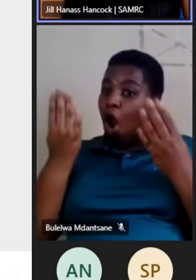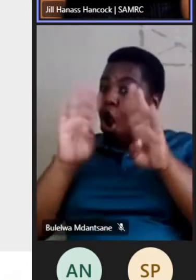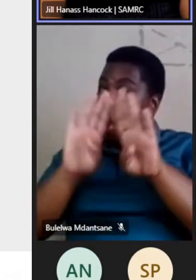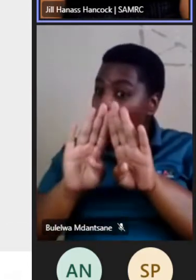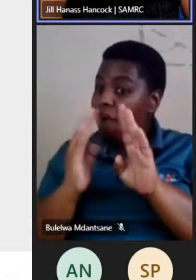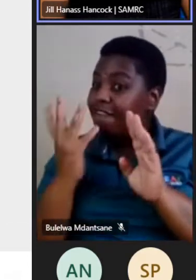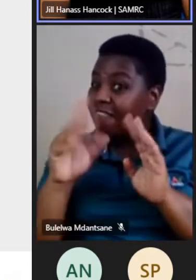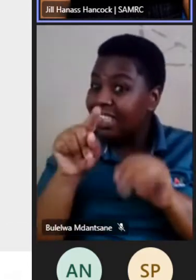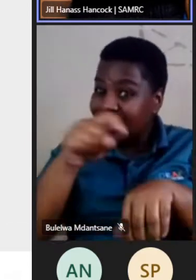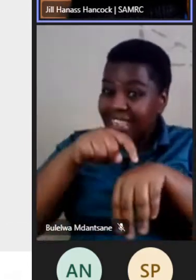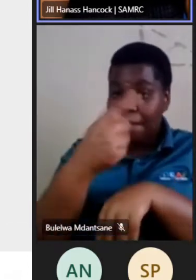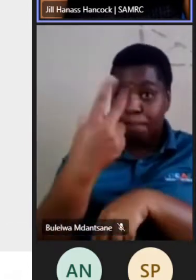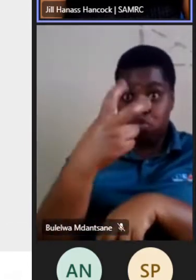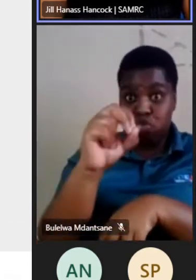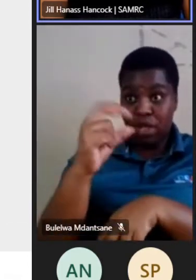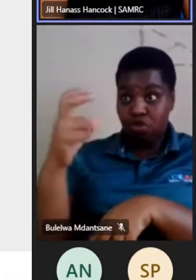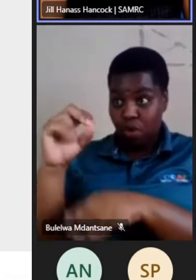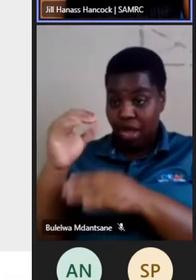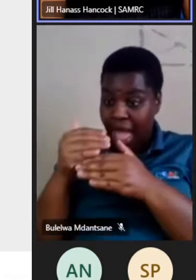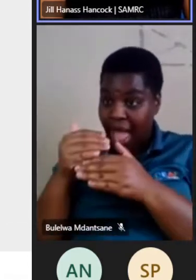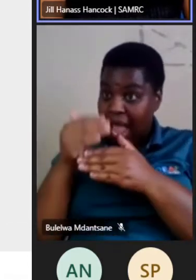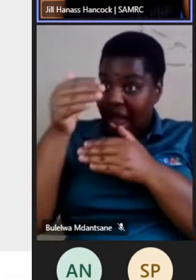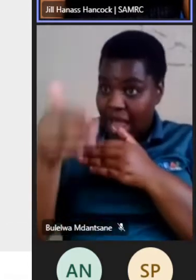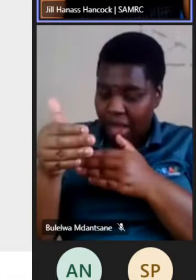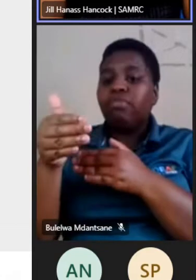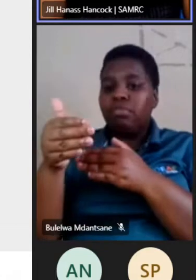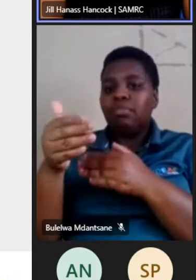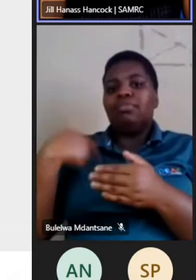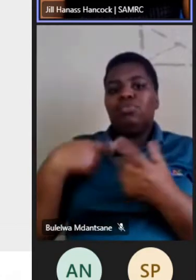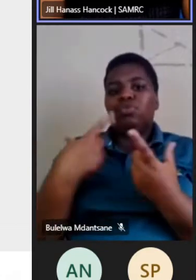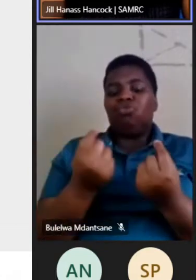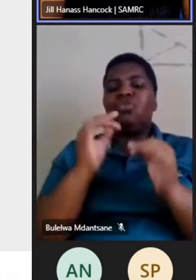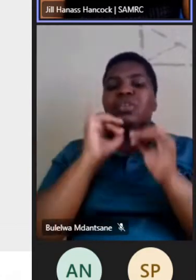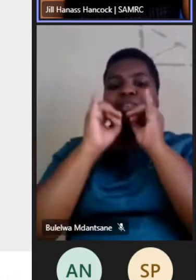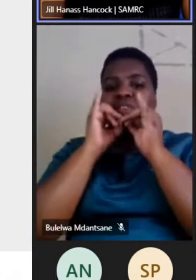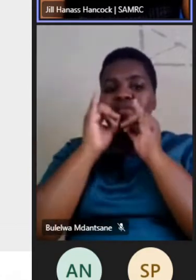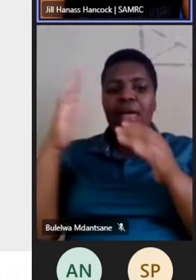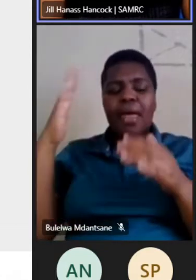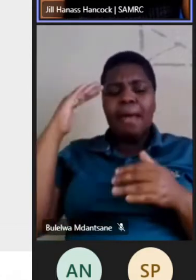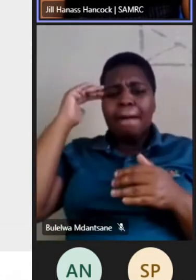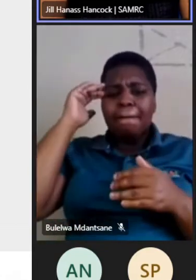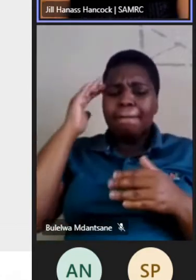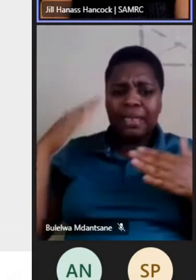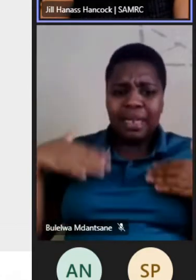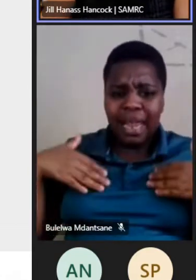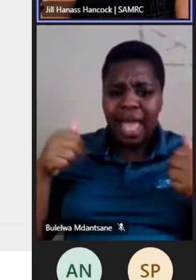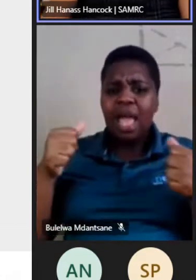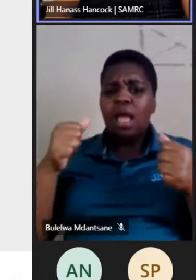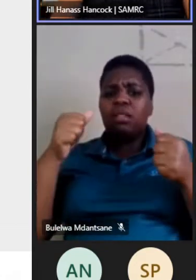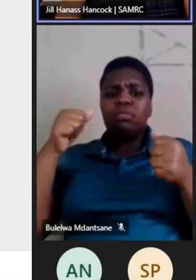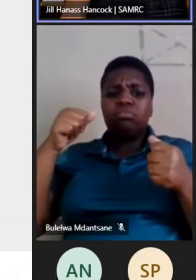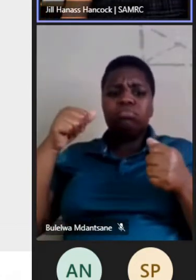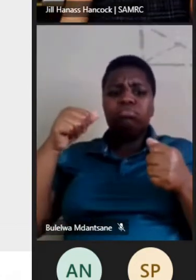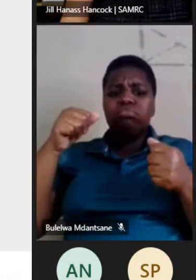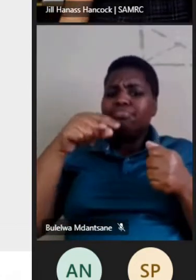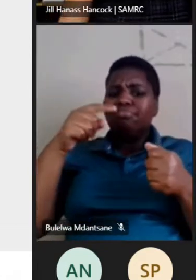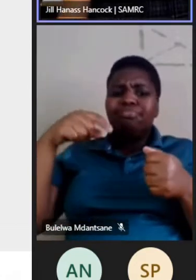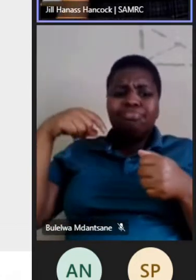and collected data on livelihoods, covert, mental health, sexual reproductive health, contraceptives, and